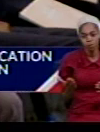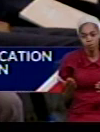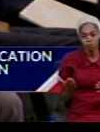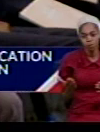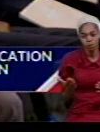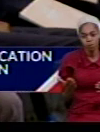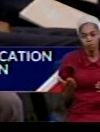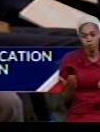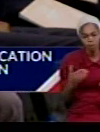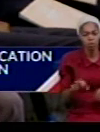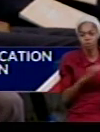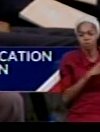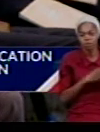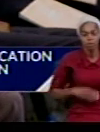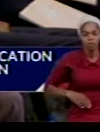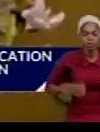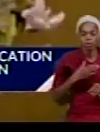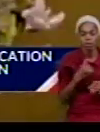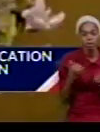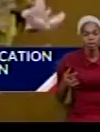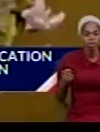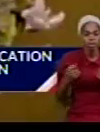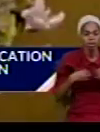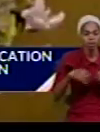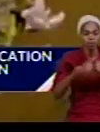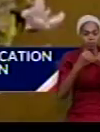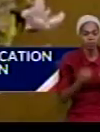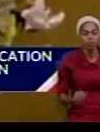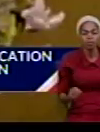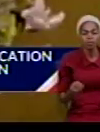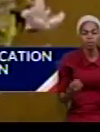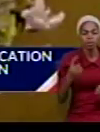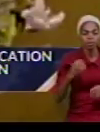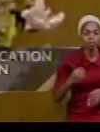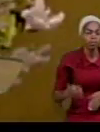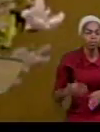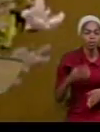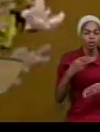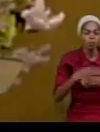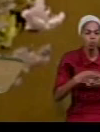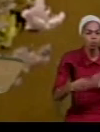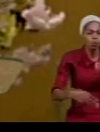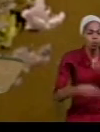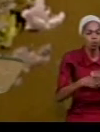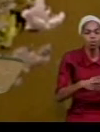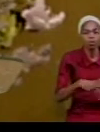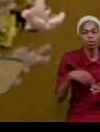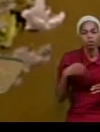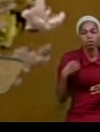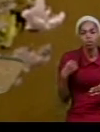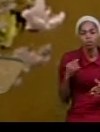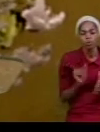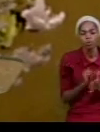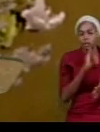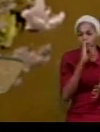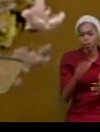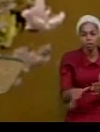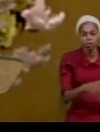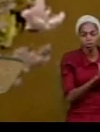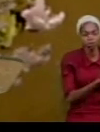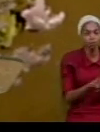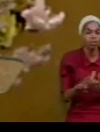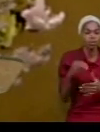both one, and had broken down the middle wall of partition between us, having abolished in his flesh